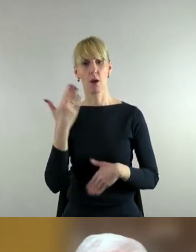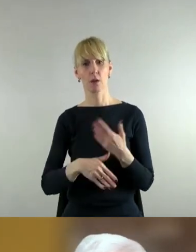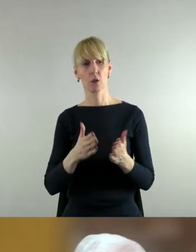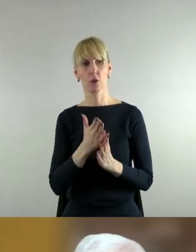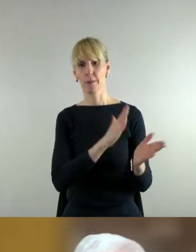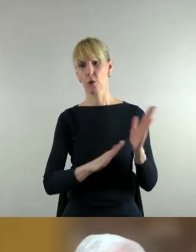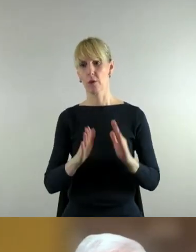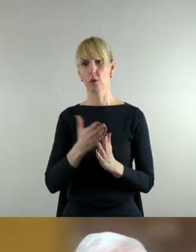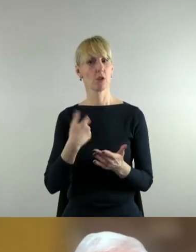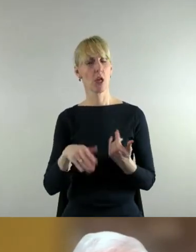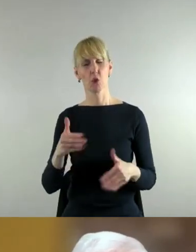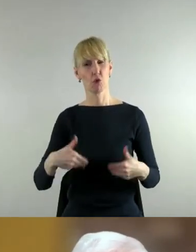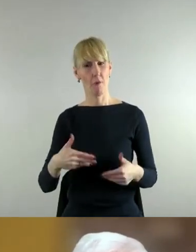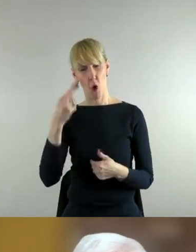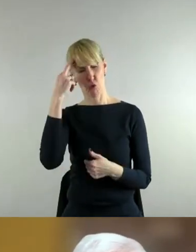And just to end my